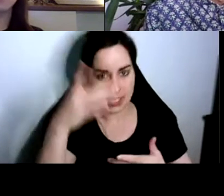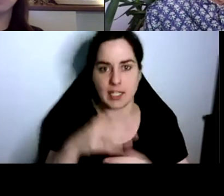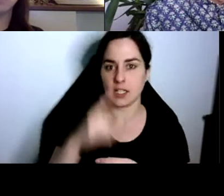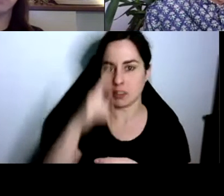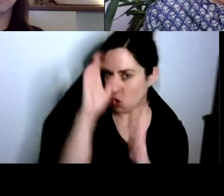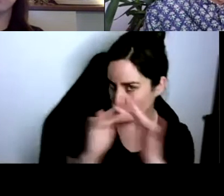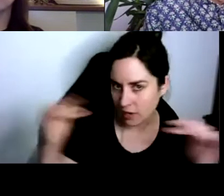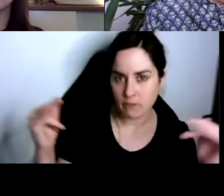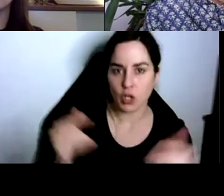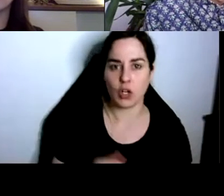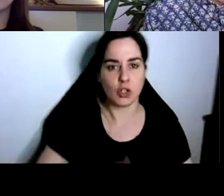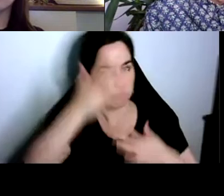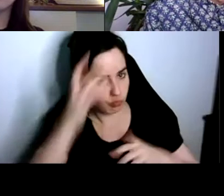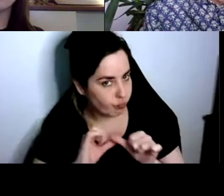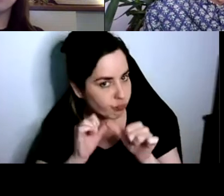neurodiverse, chronically ill,